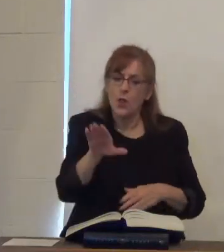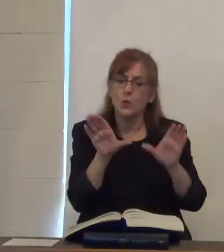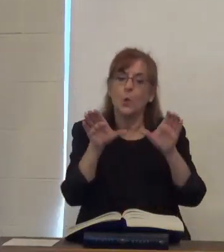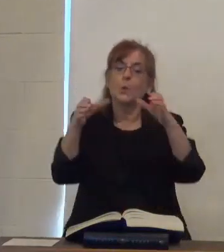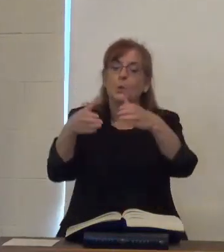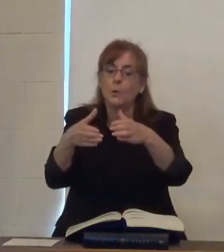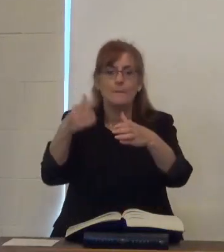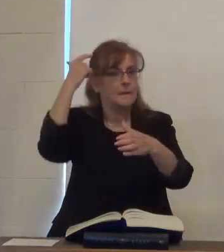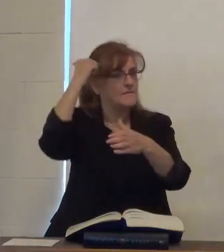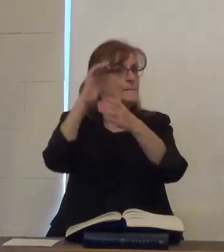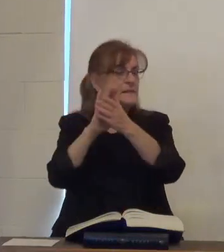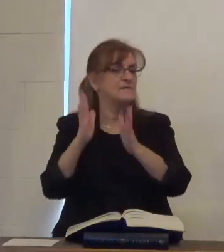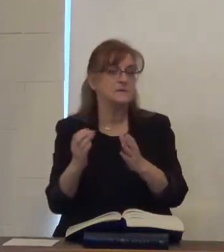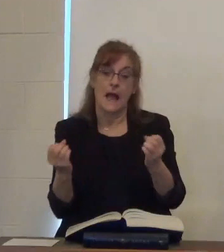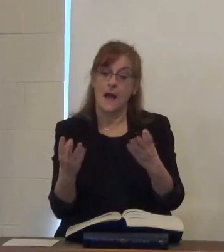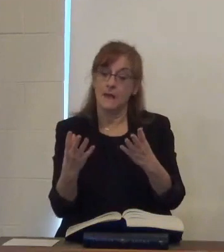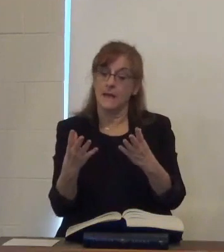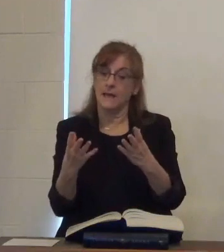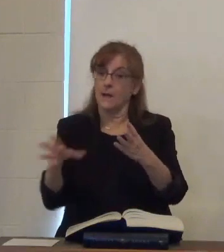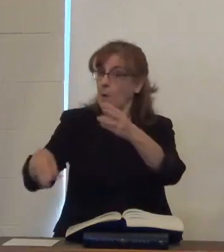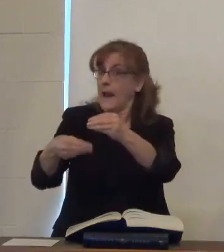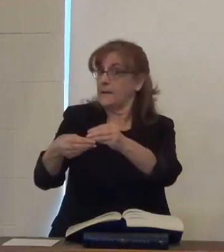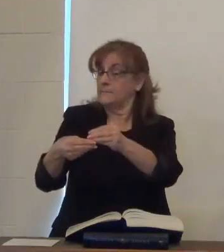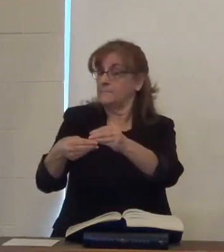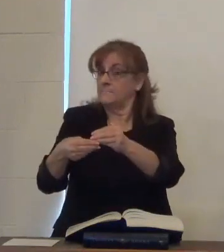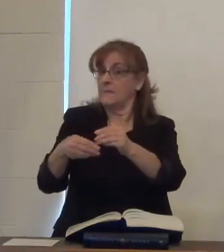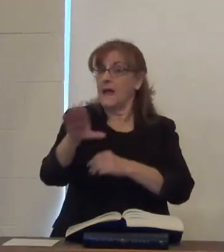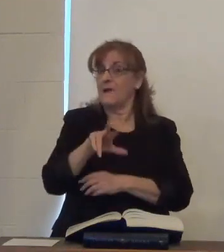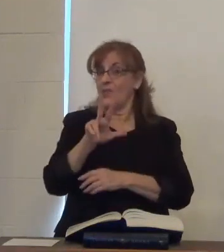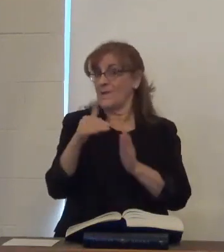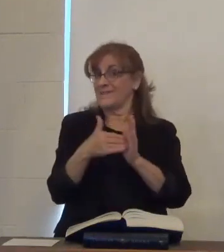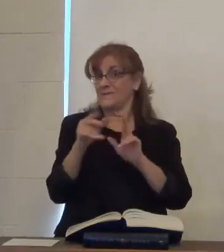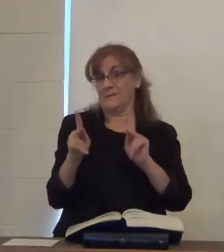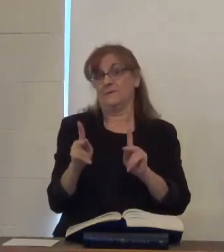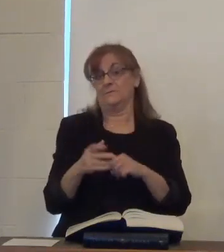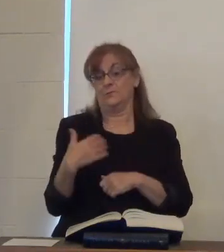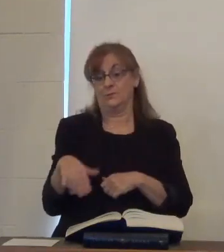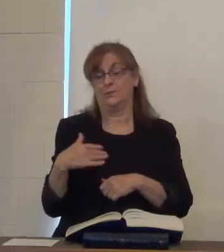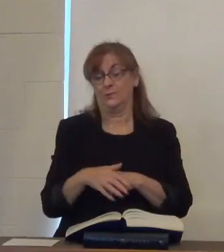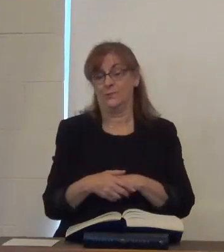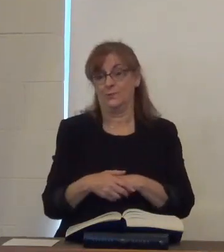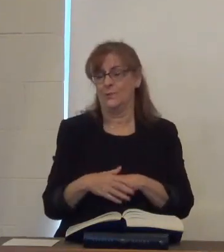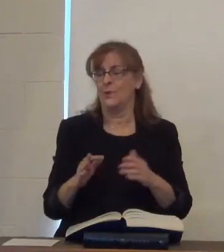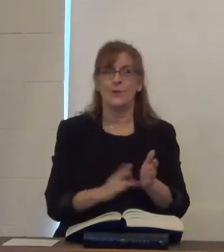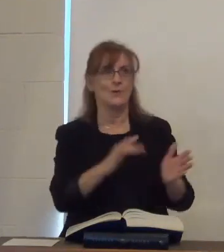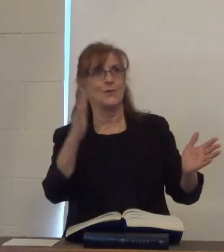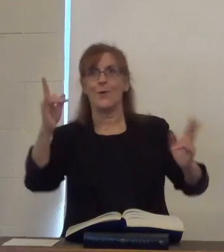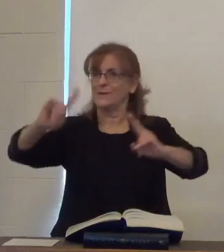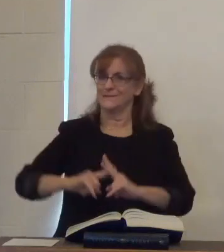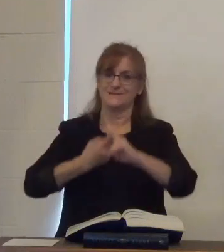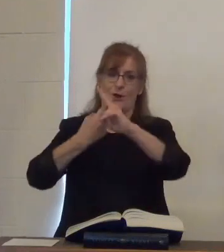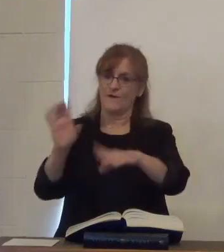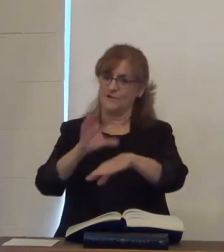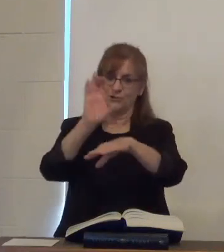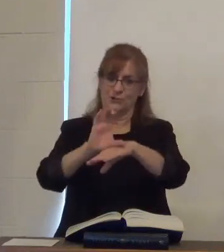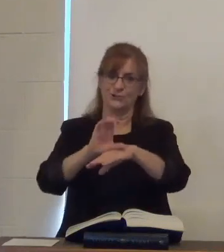to. How many were in that assembly? About 3,000 souls. What a glorious beginning of